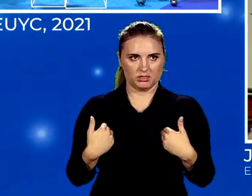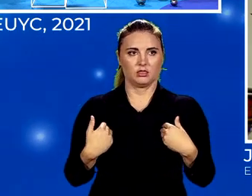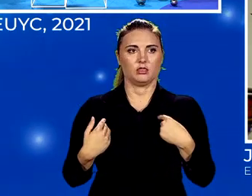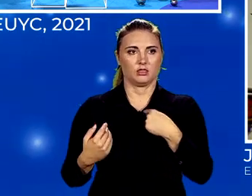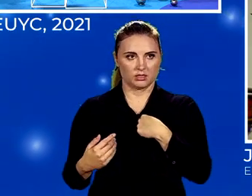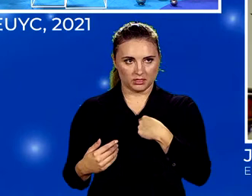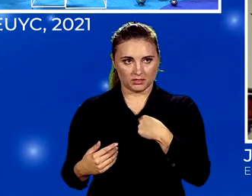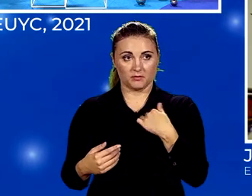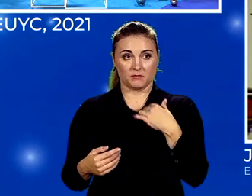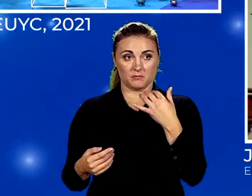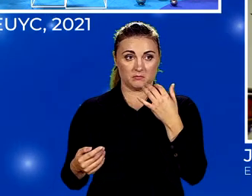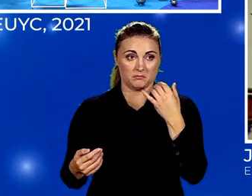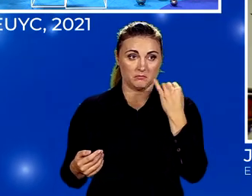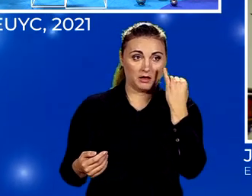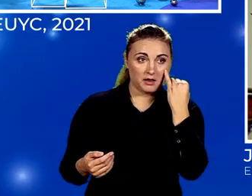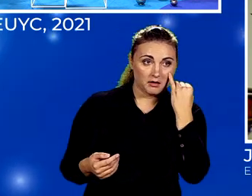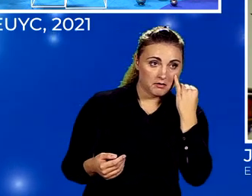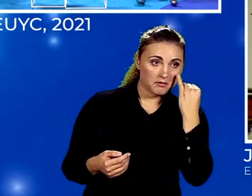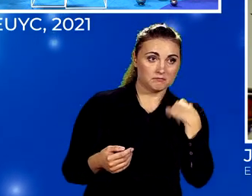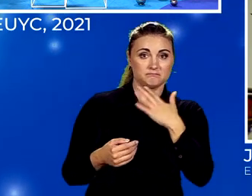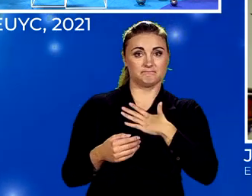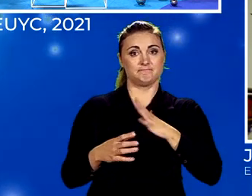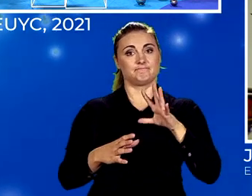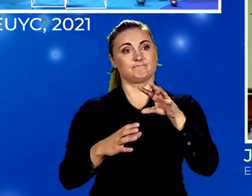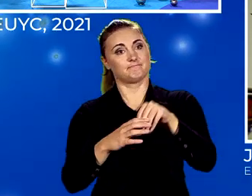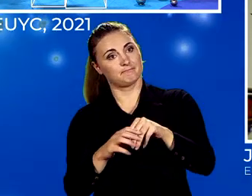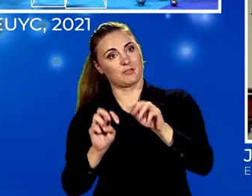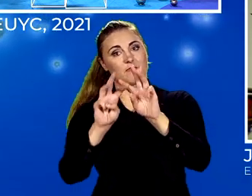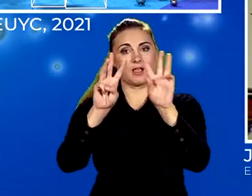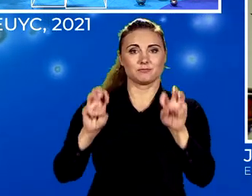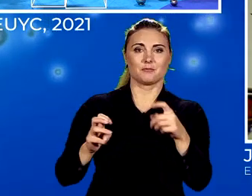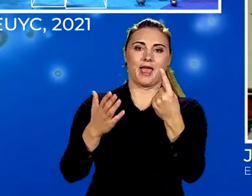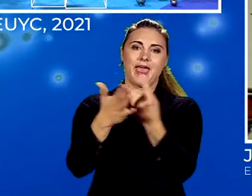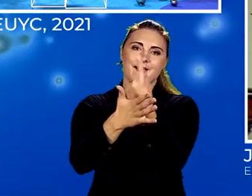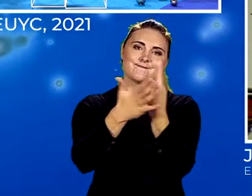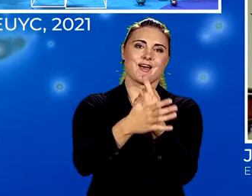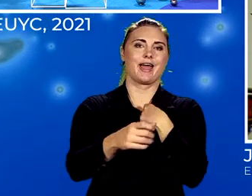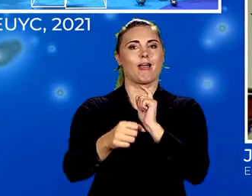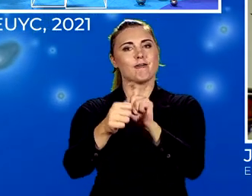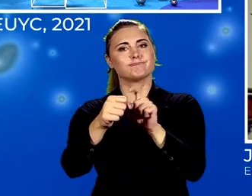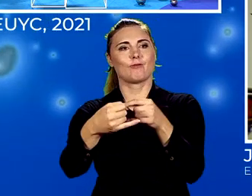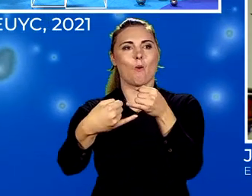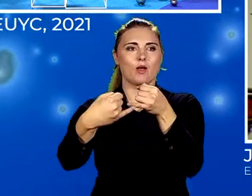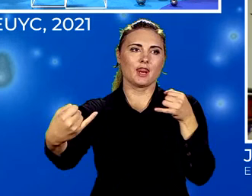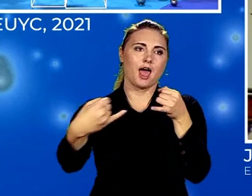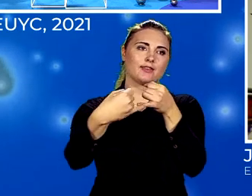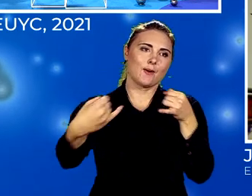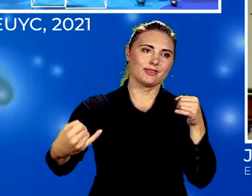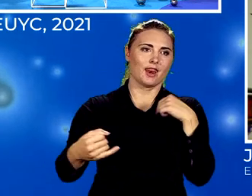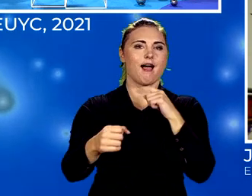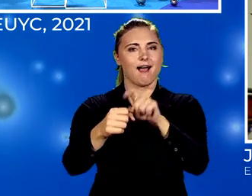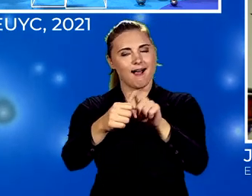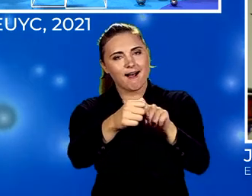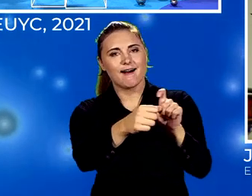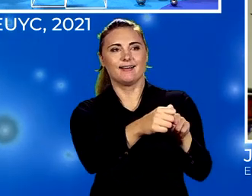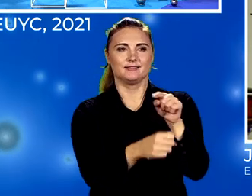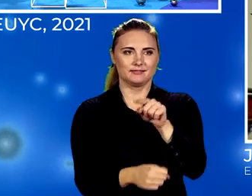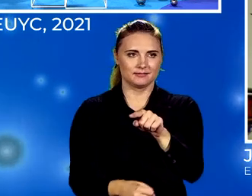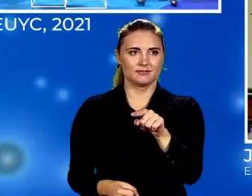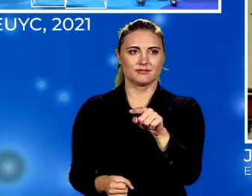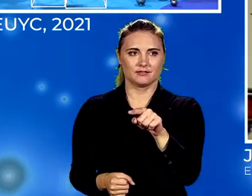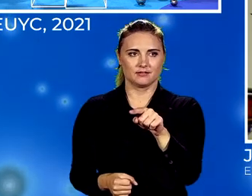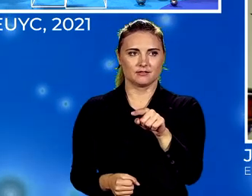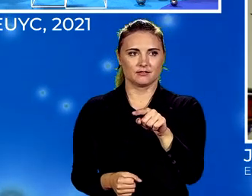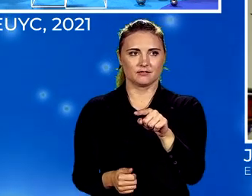conference. However, just like Damiana said, these online platforms also have limitations